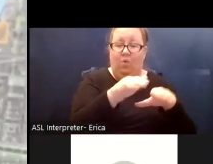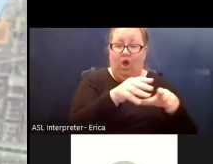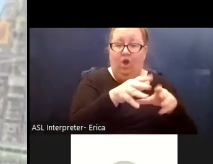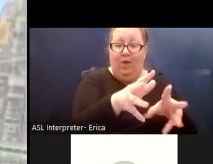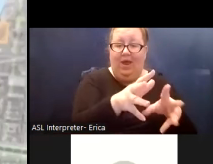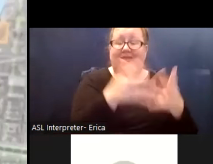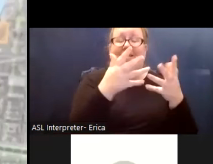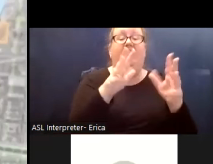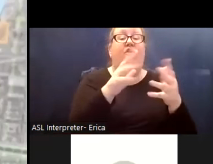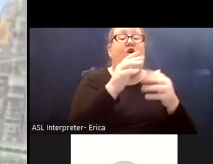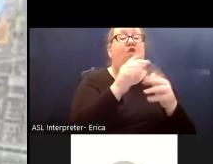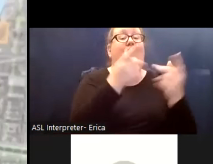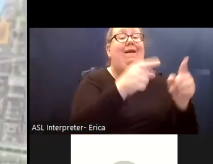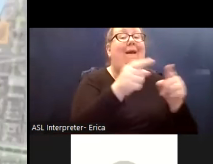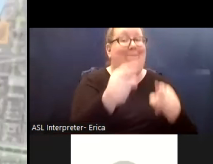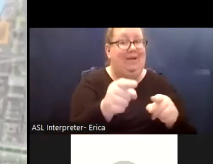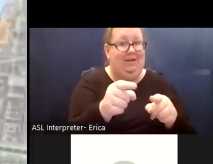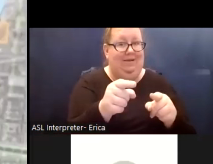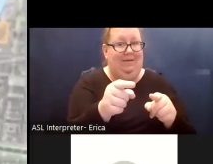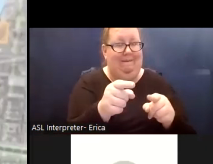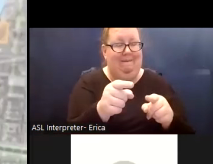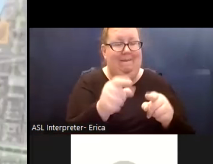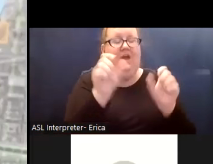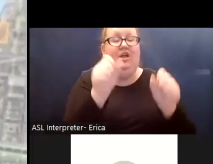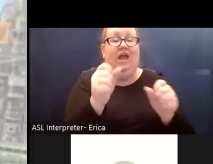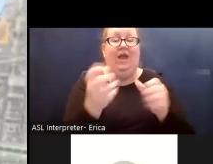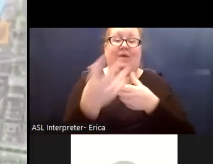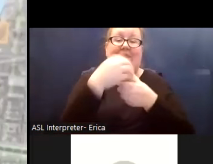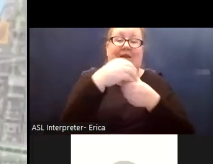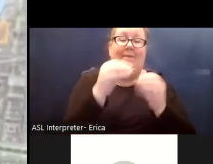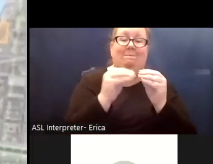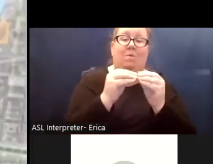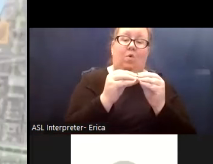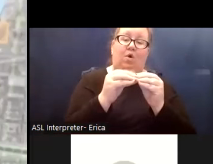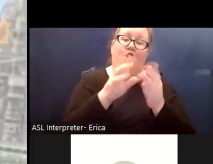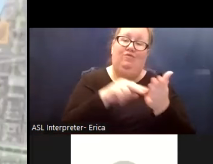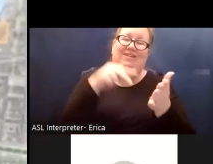already happening that we can insert more resilience into.